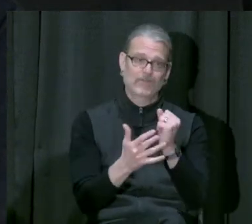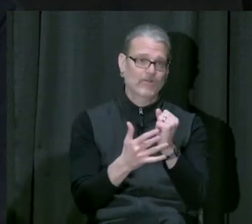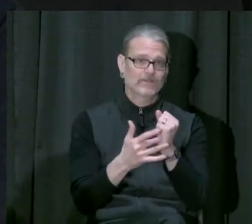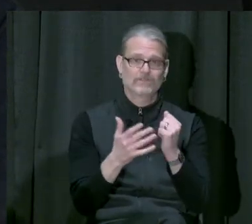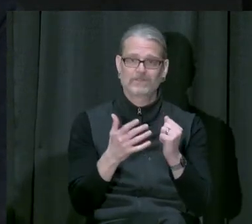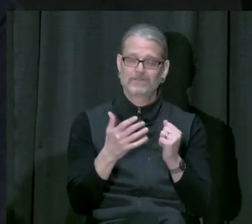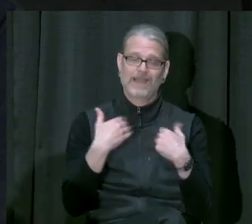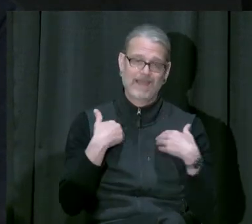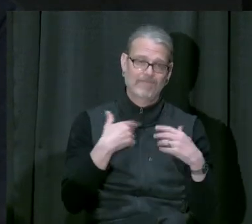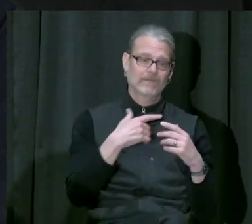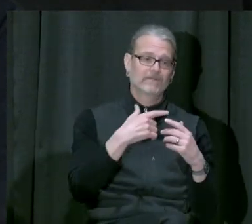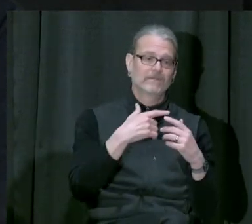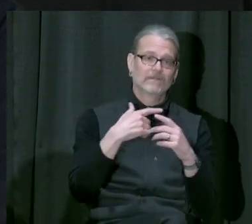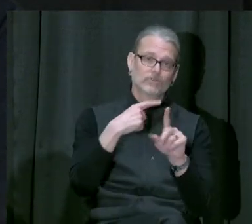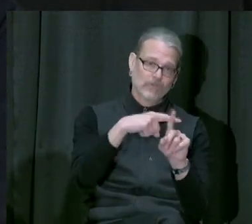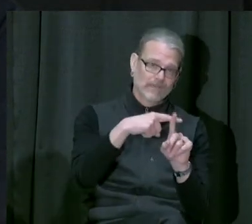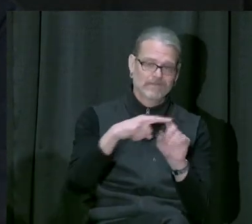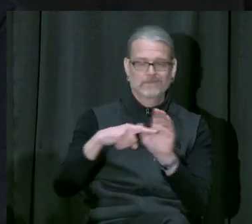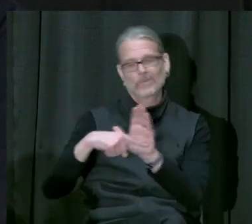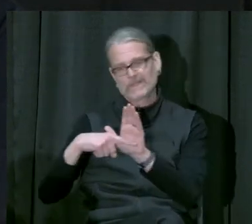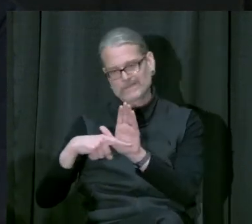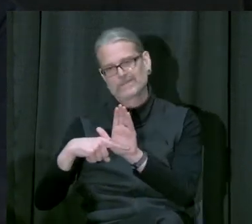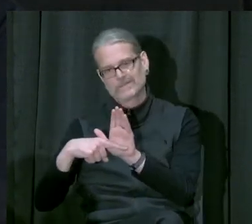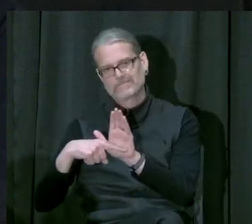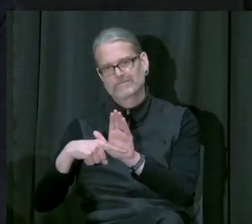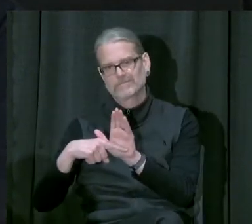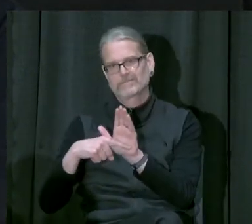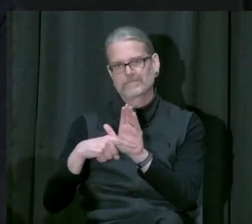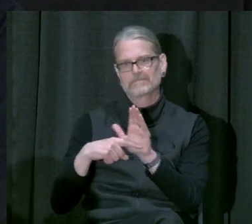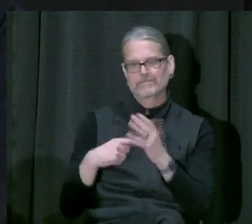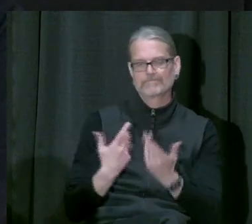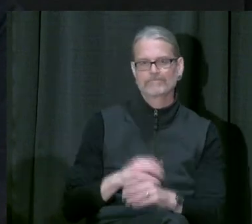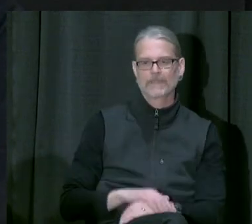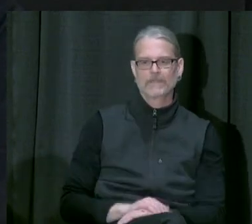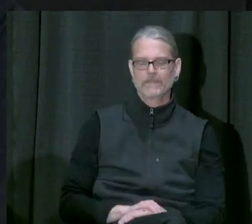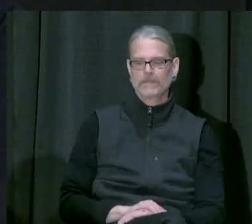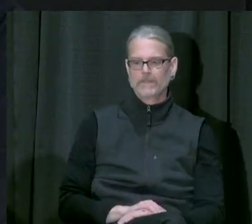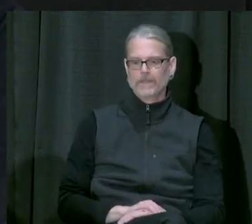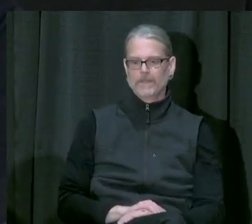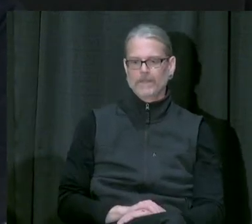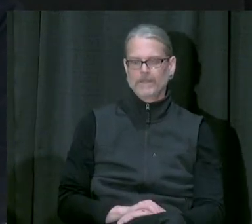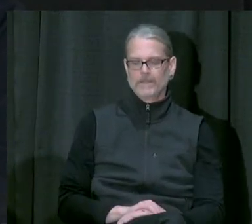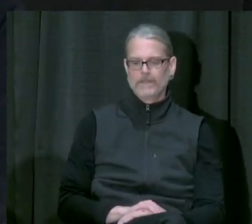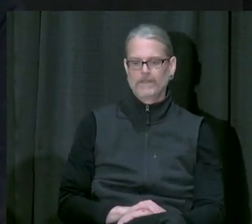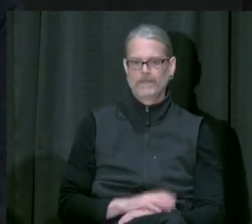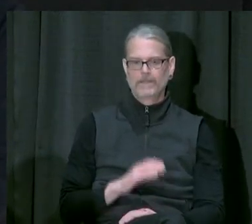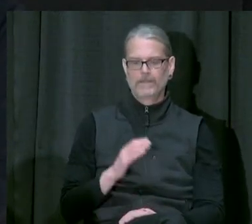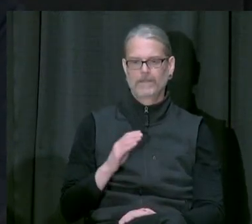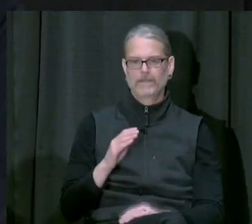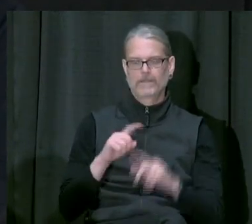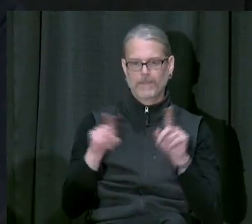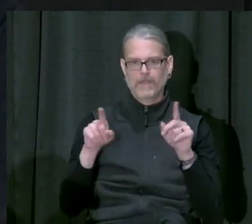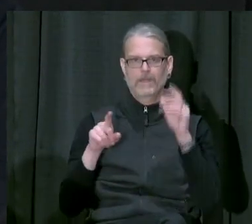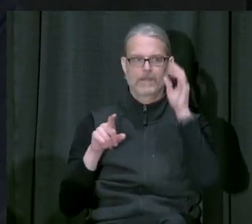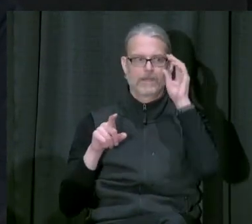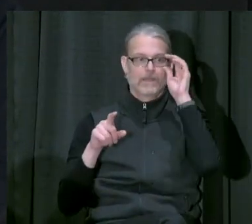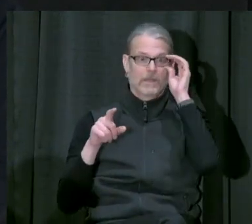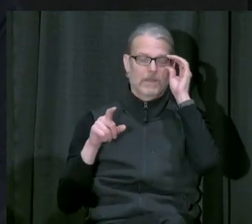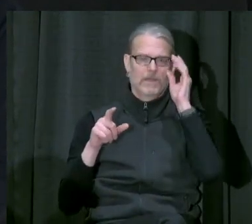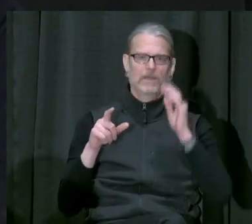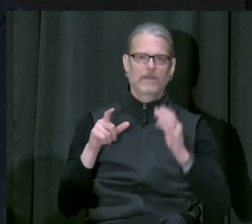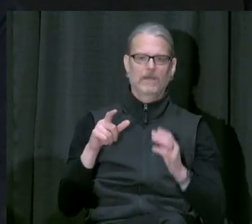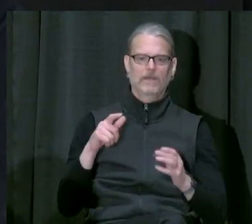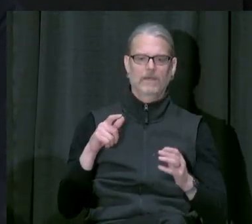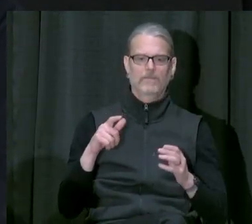and weaknesses to really maximize the use of it. But we've, and of course, the fact that we can